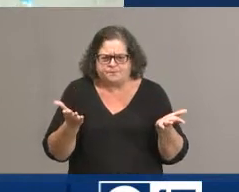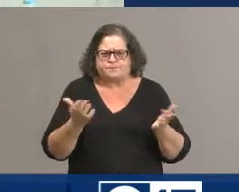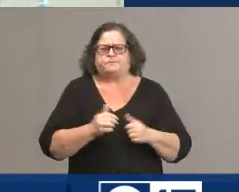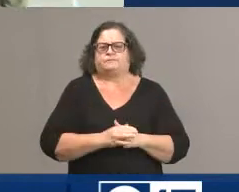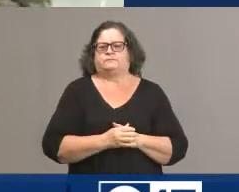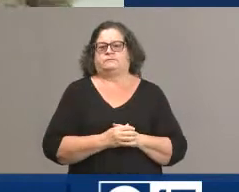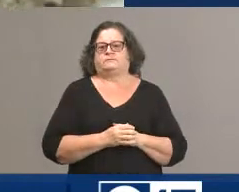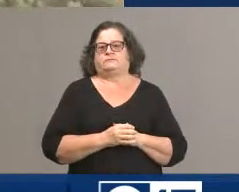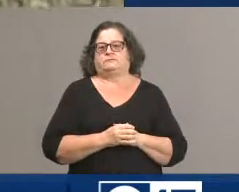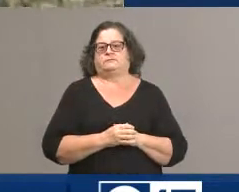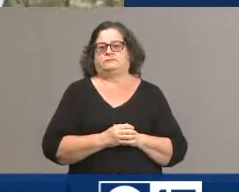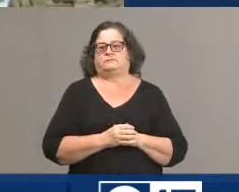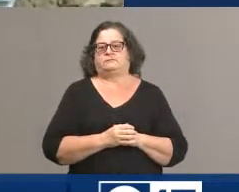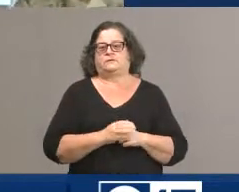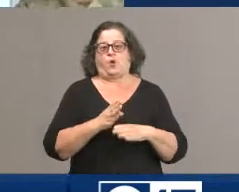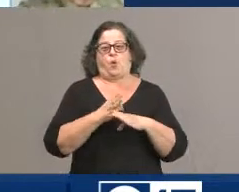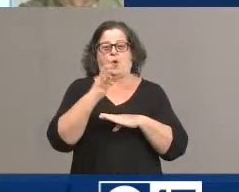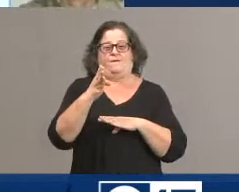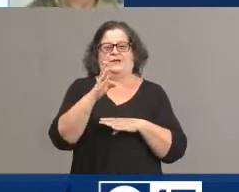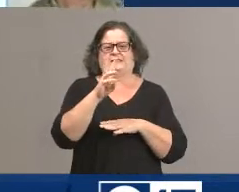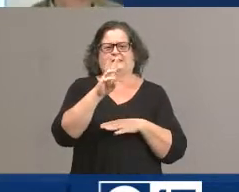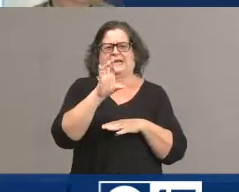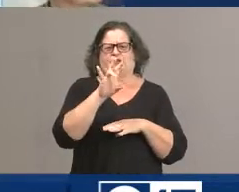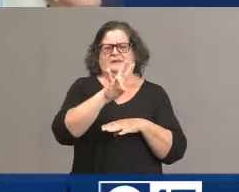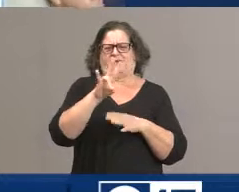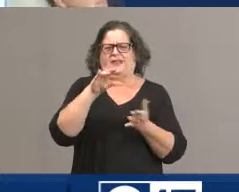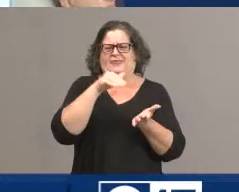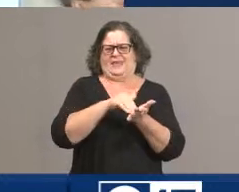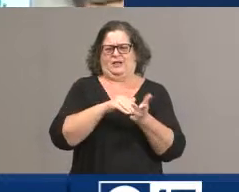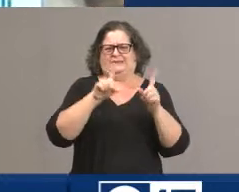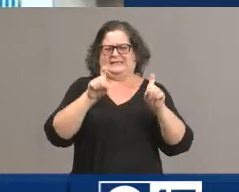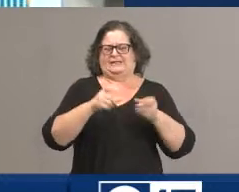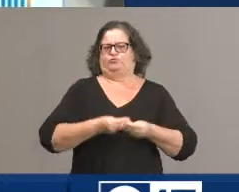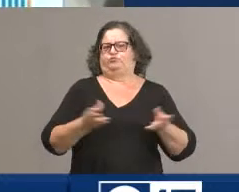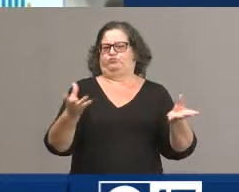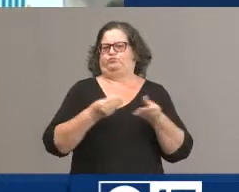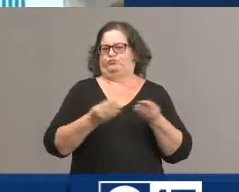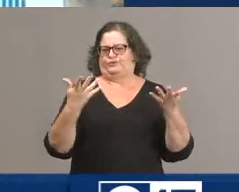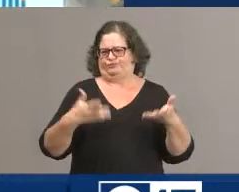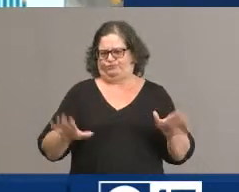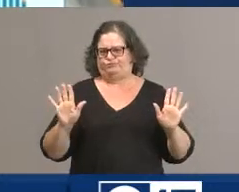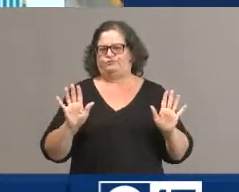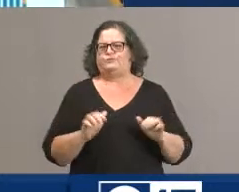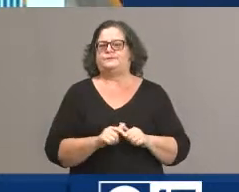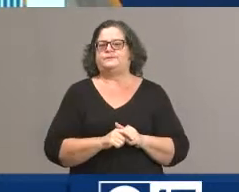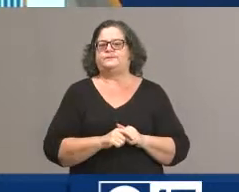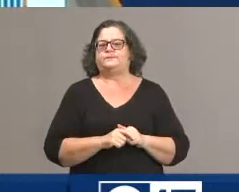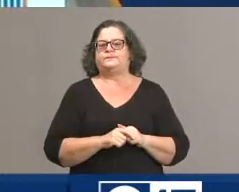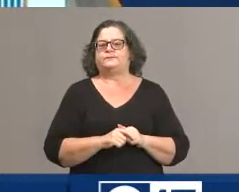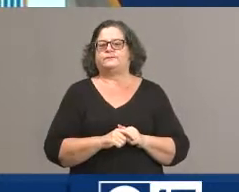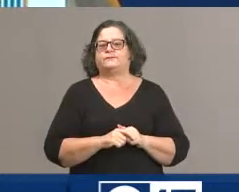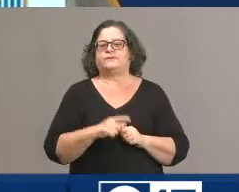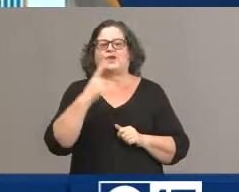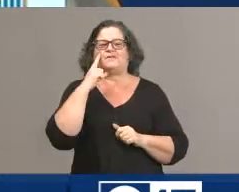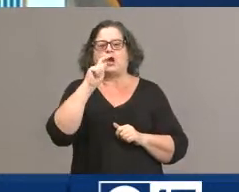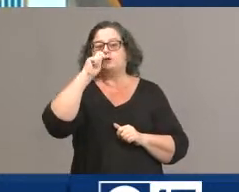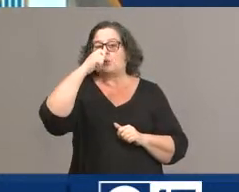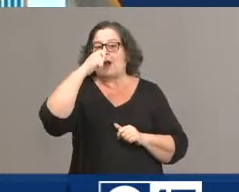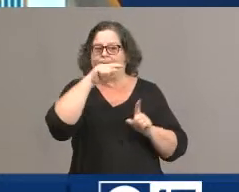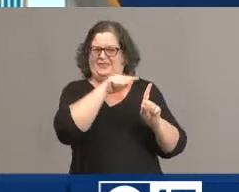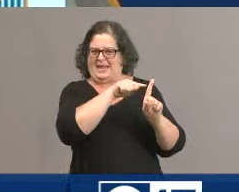677,000 tests. On the diagnostic or PCR, over 500,000 have been done, and over